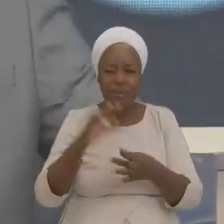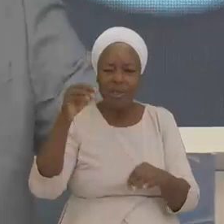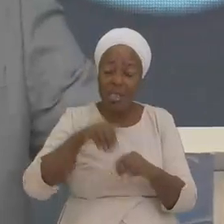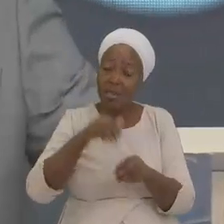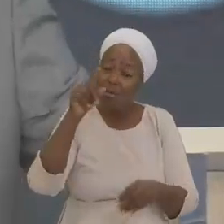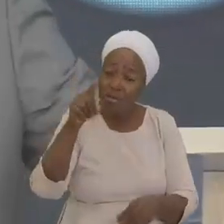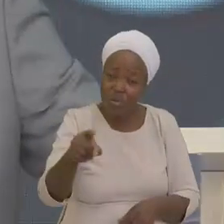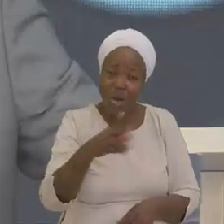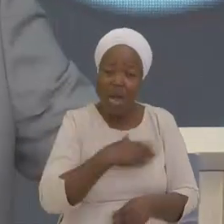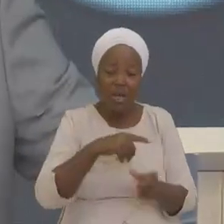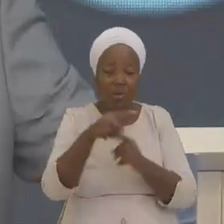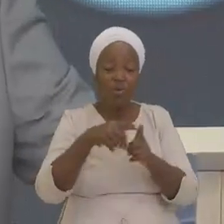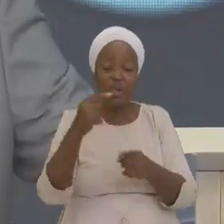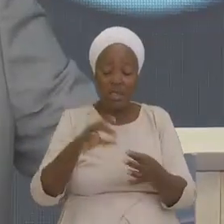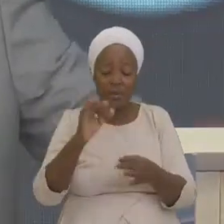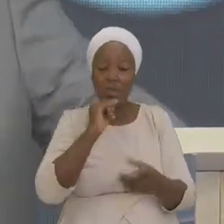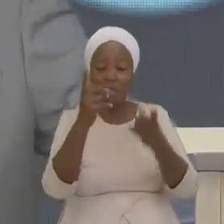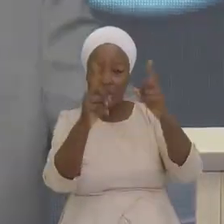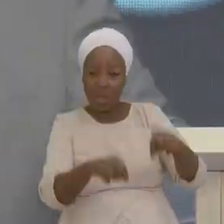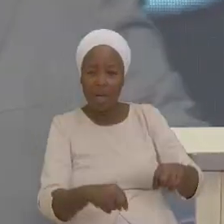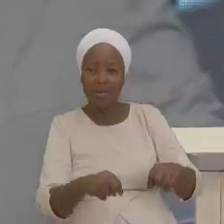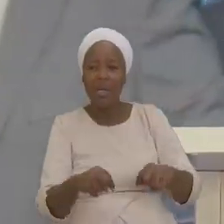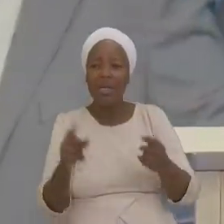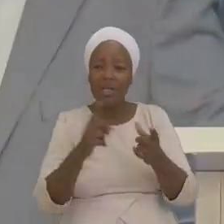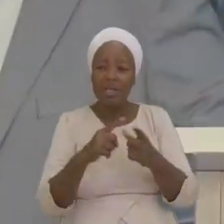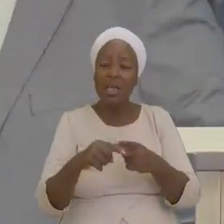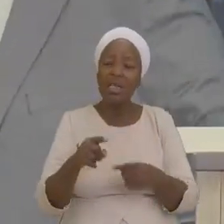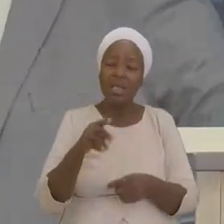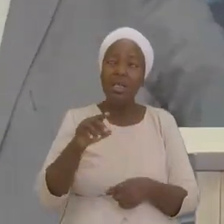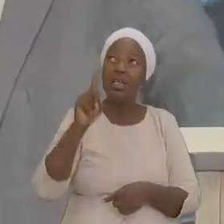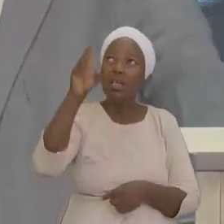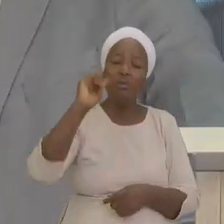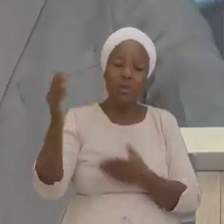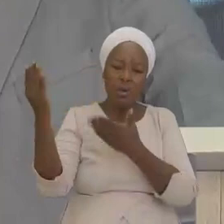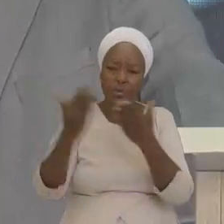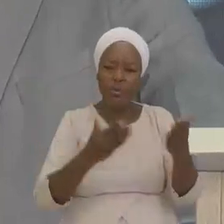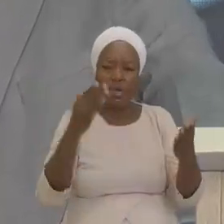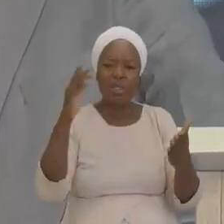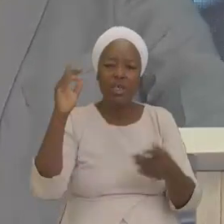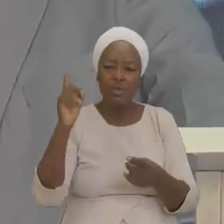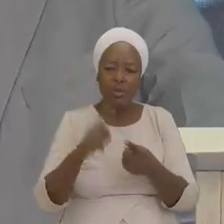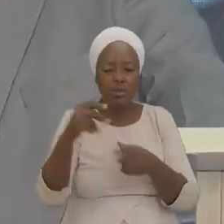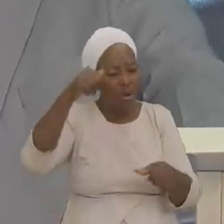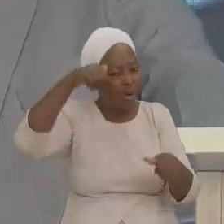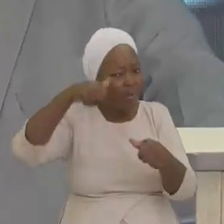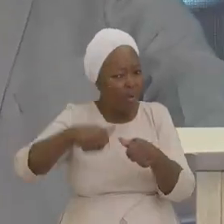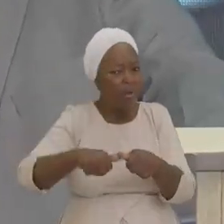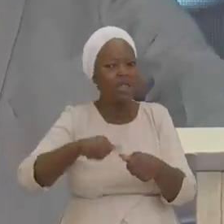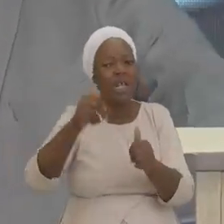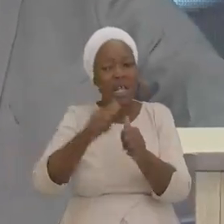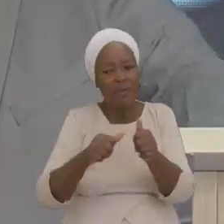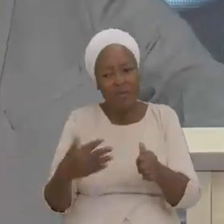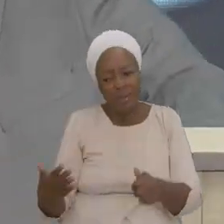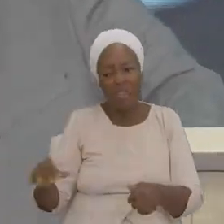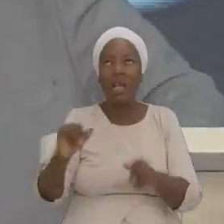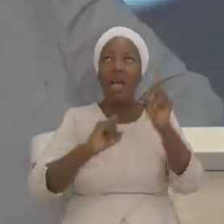And when the spirit has come, it will bring into your remembrance everything I